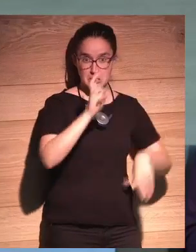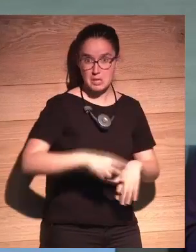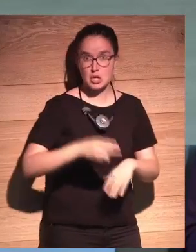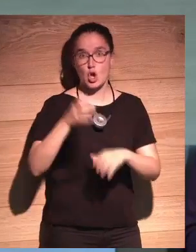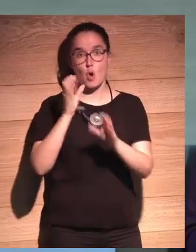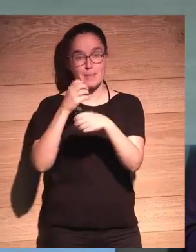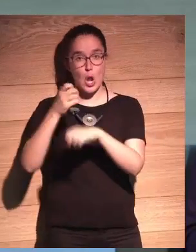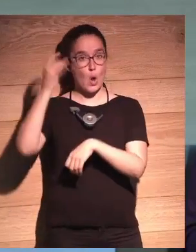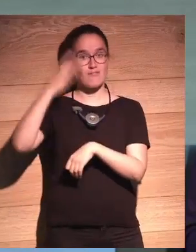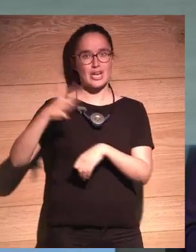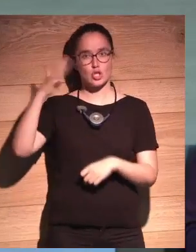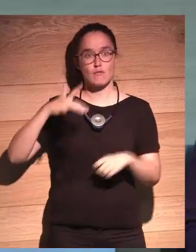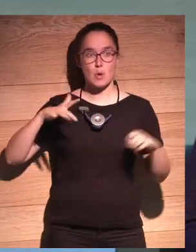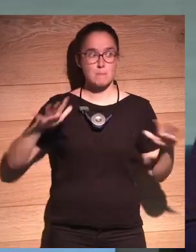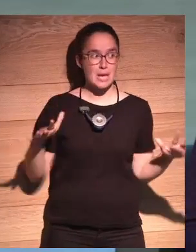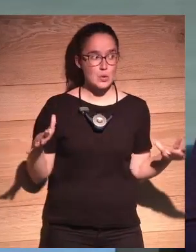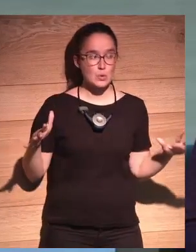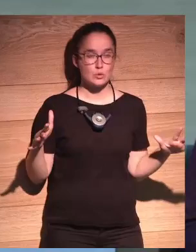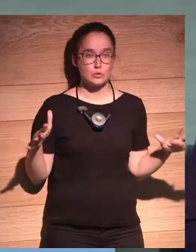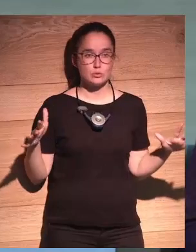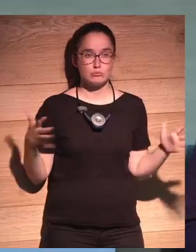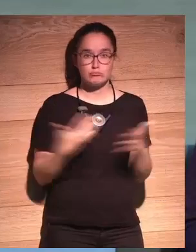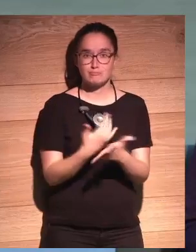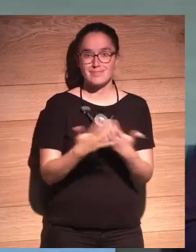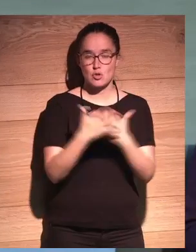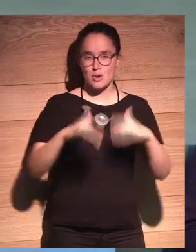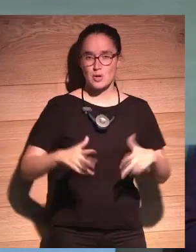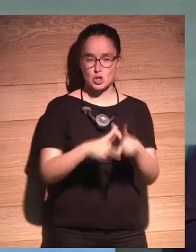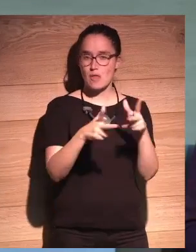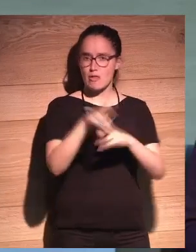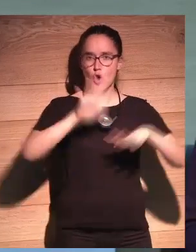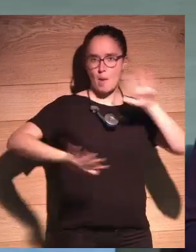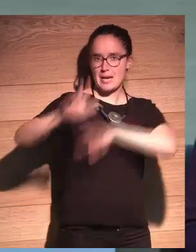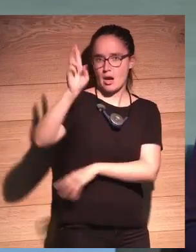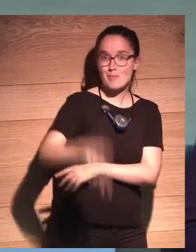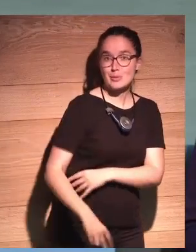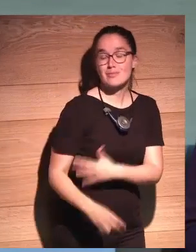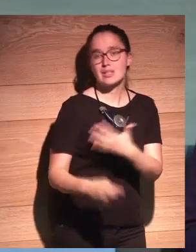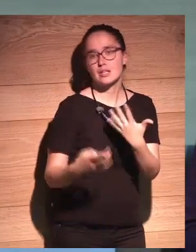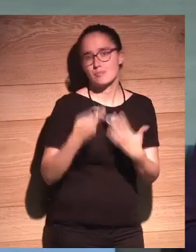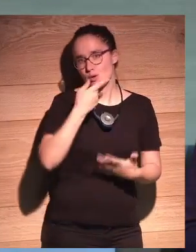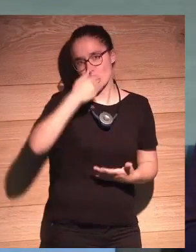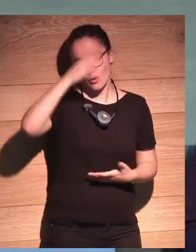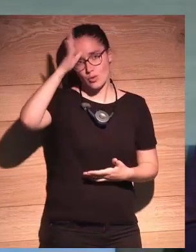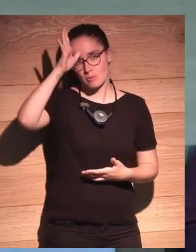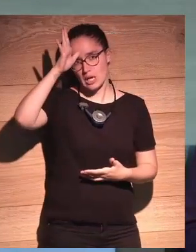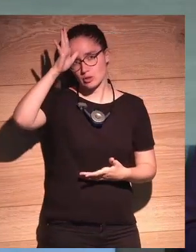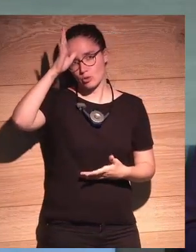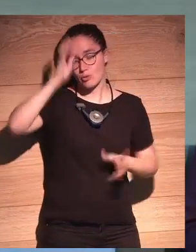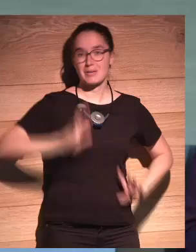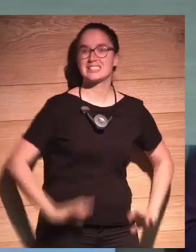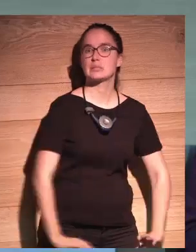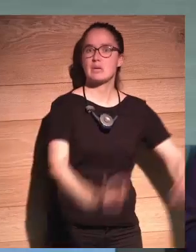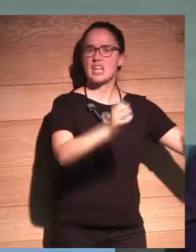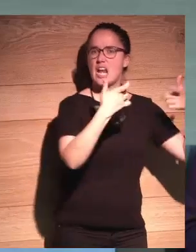our mindsets. We are either mathematicians, philosophists, and at the same time society is very complex,